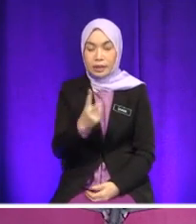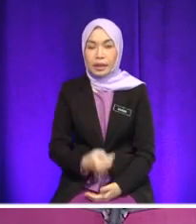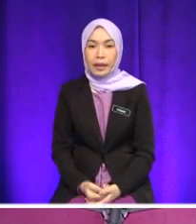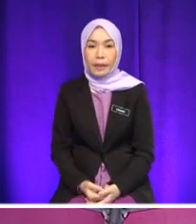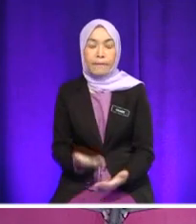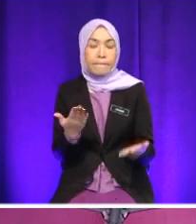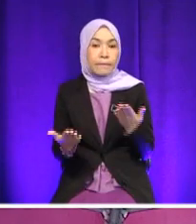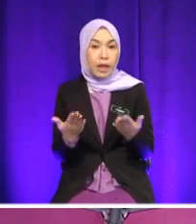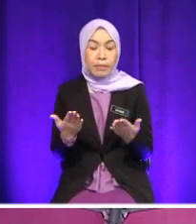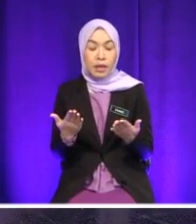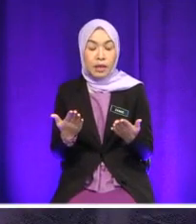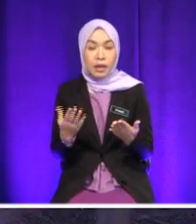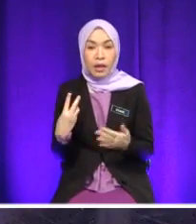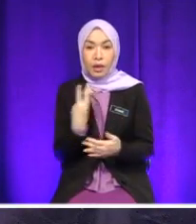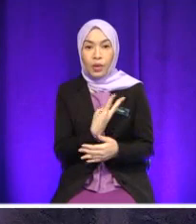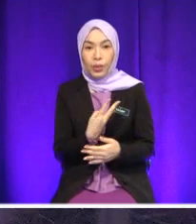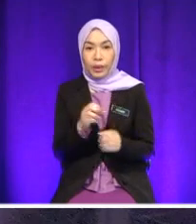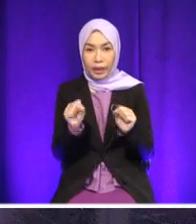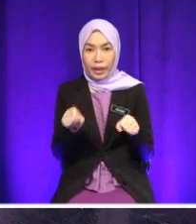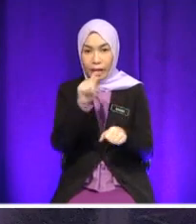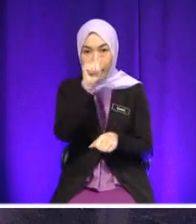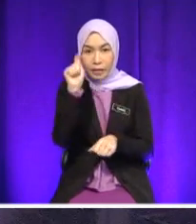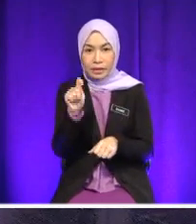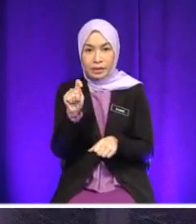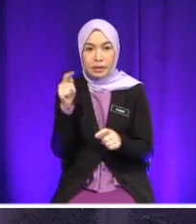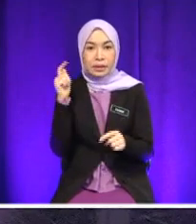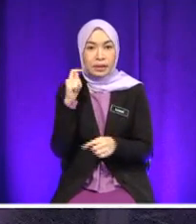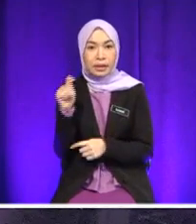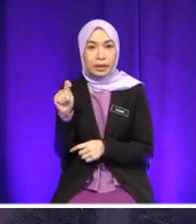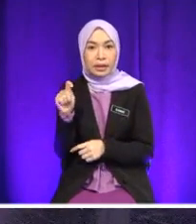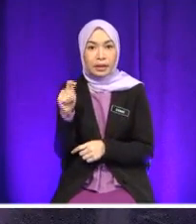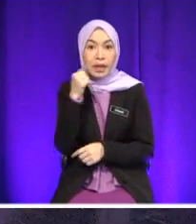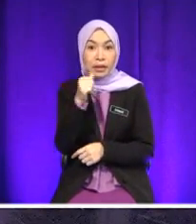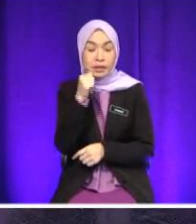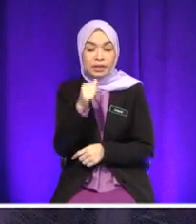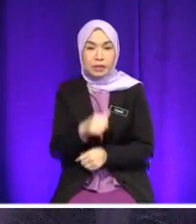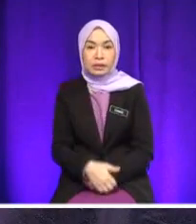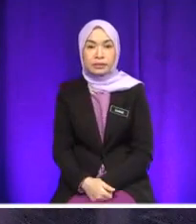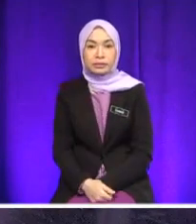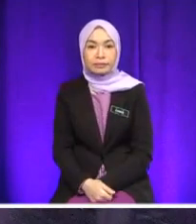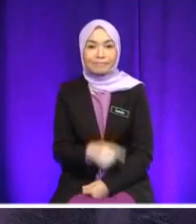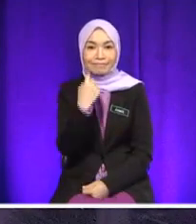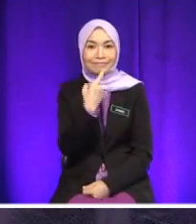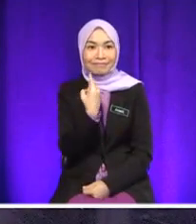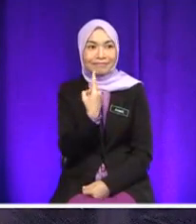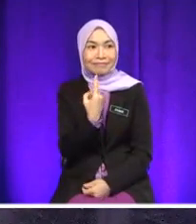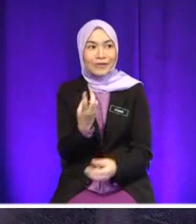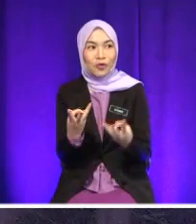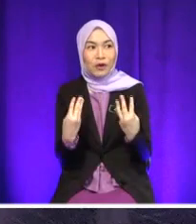can ask the girls first, all right? For Zichen's group. Anyone would like to start? Okay,